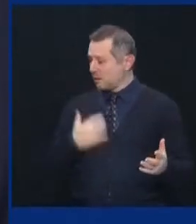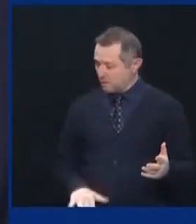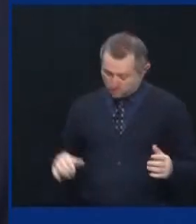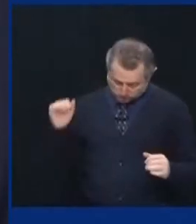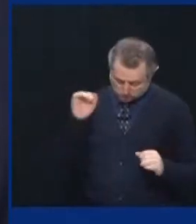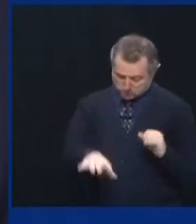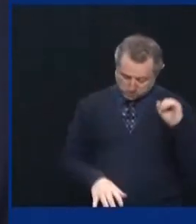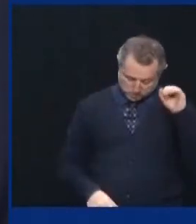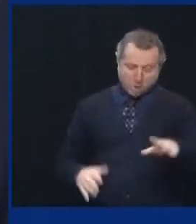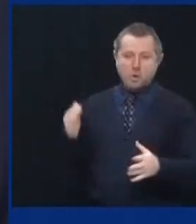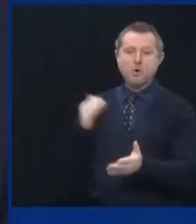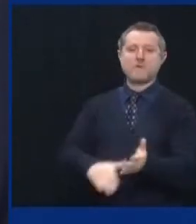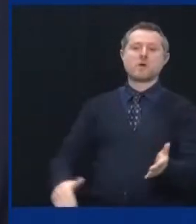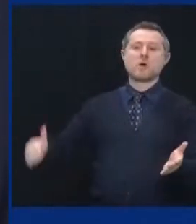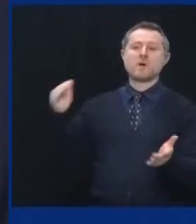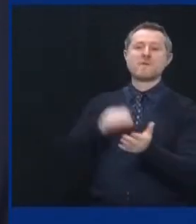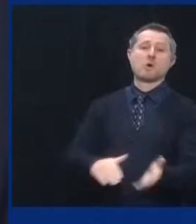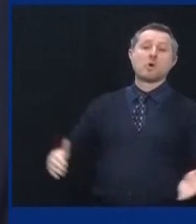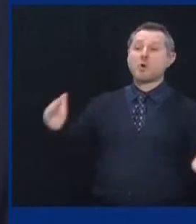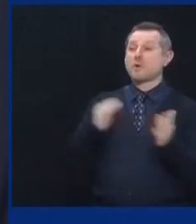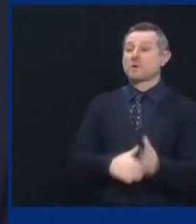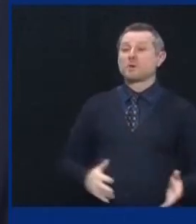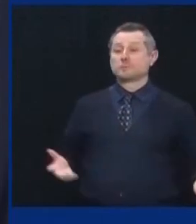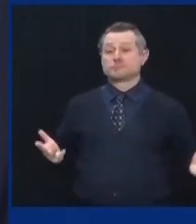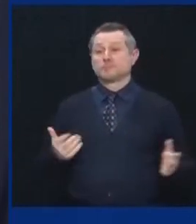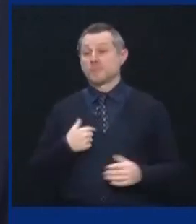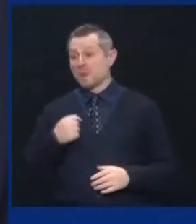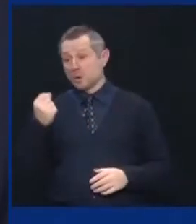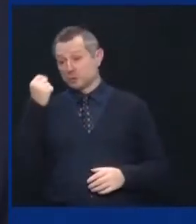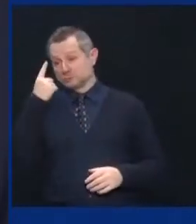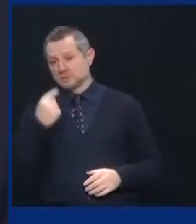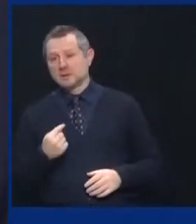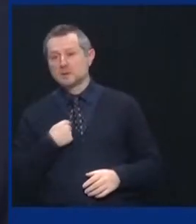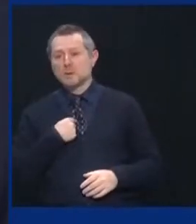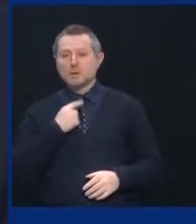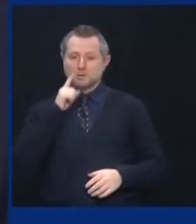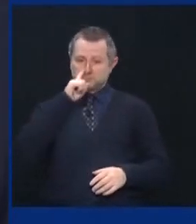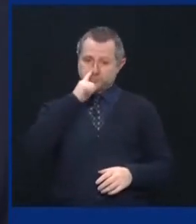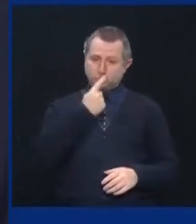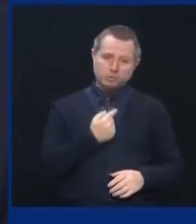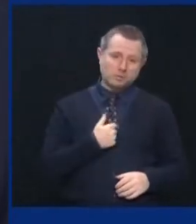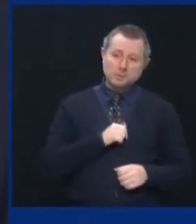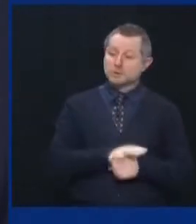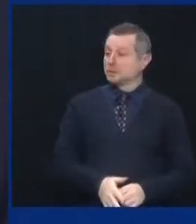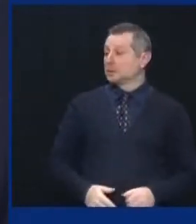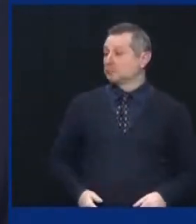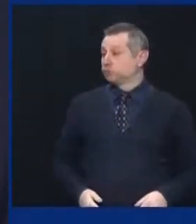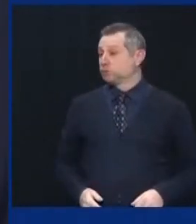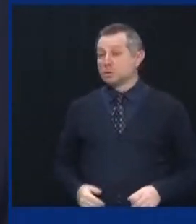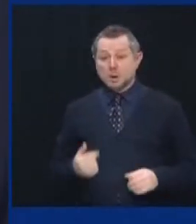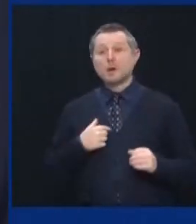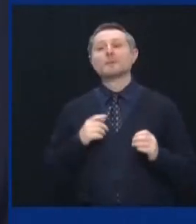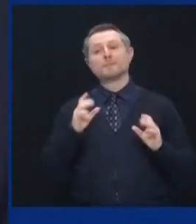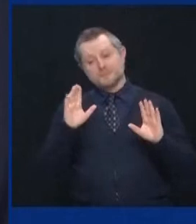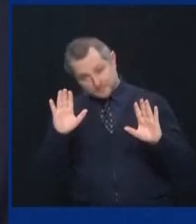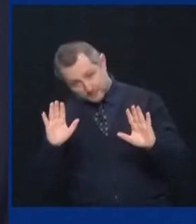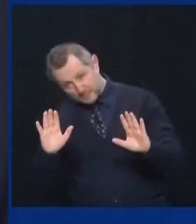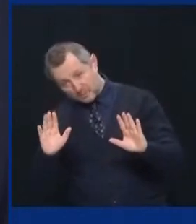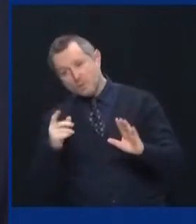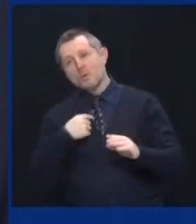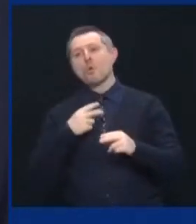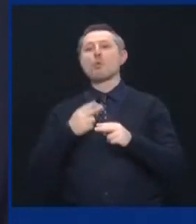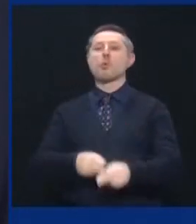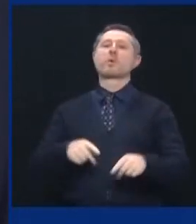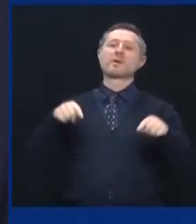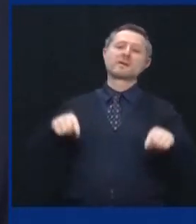And I get COVID fatigue. I'm COVID fatigued. I get it. But you know, this is a war. And